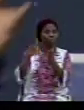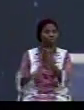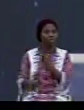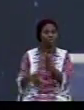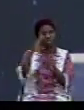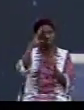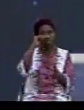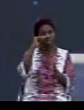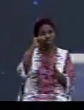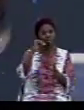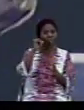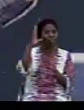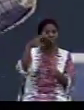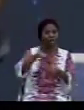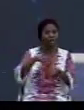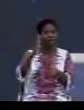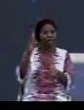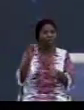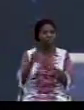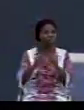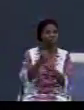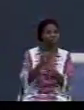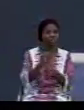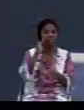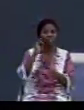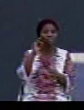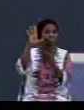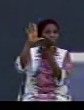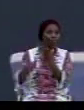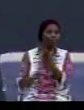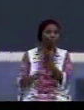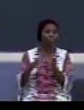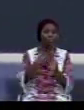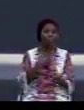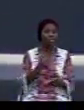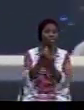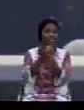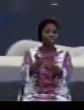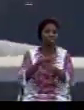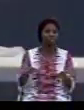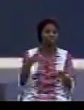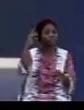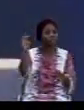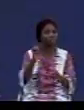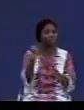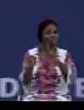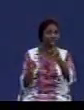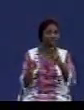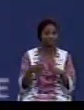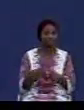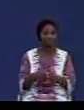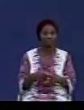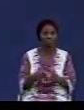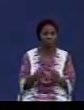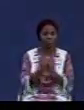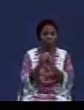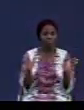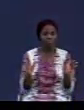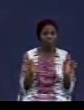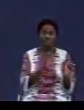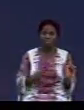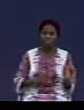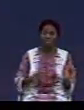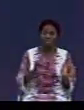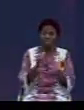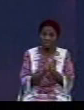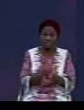40 is hopeless and helpless forever. Without Christ, that may be true, but